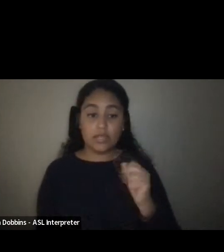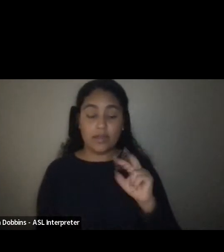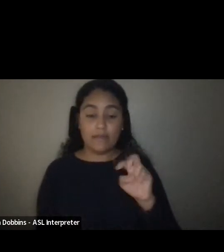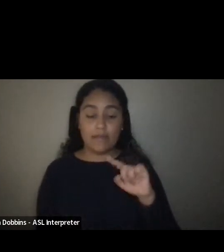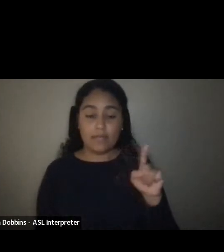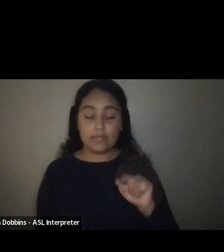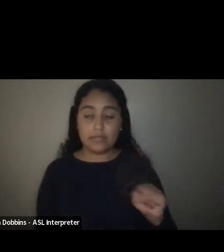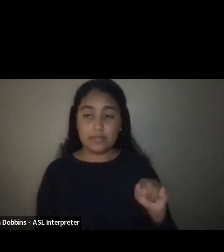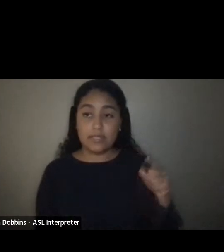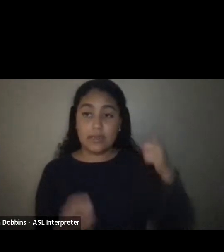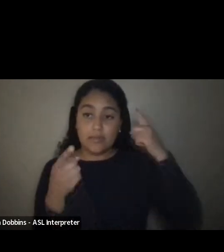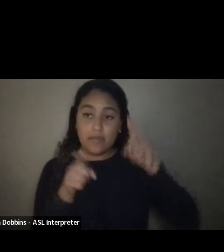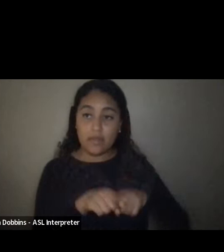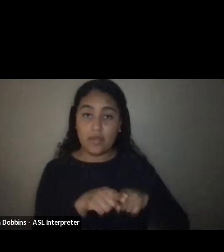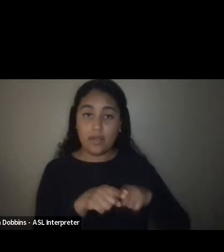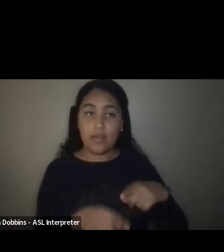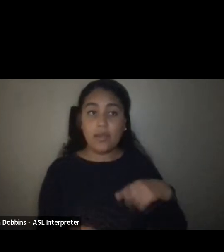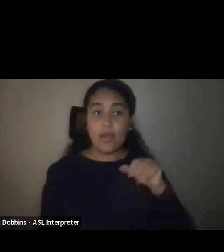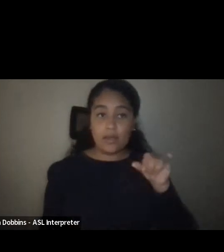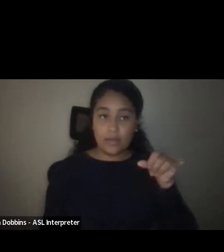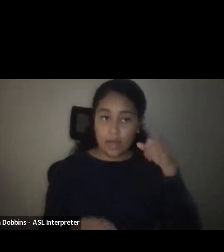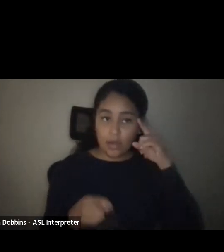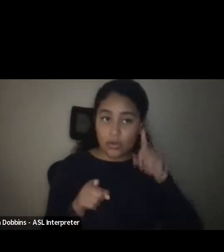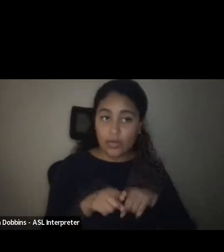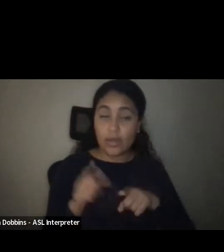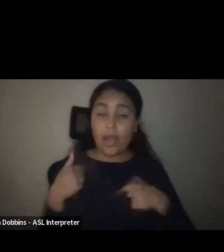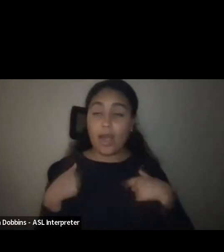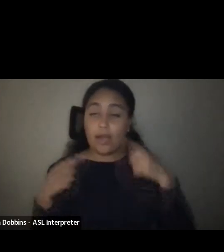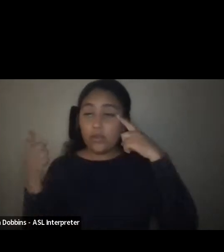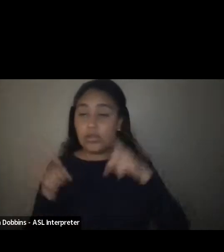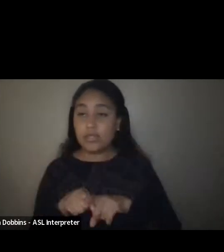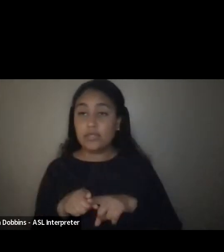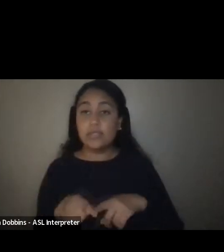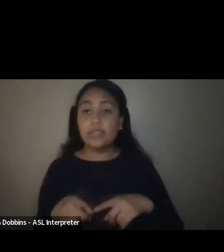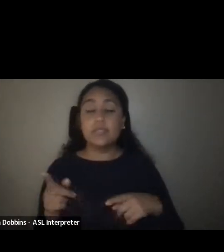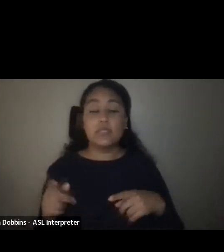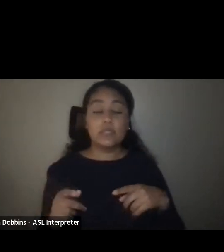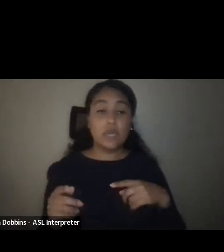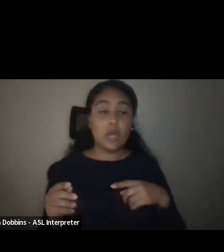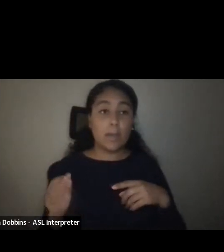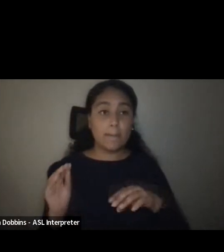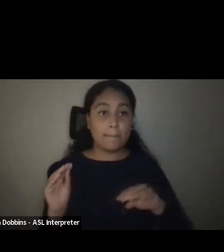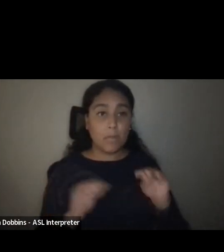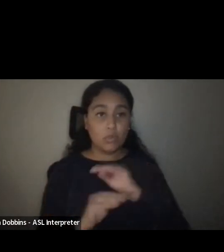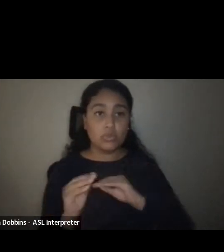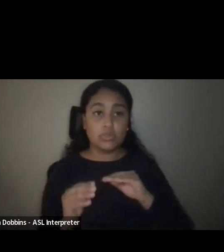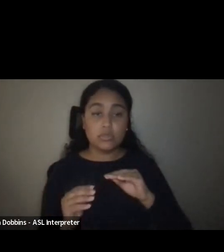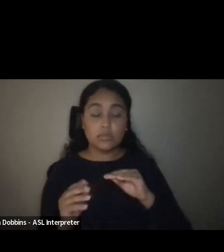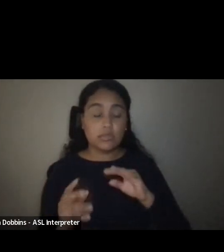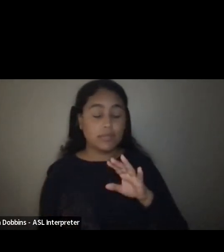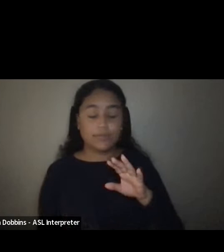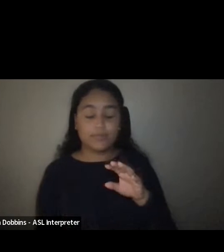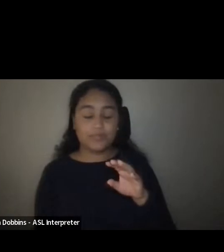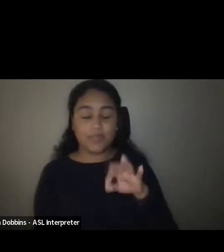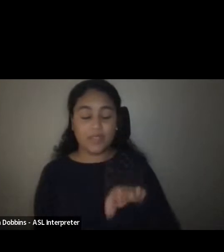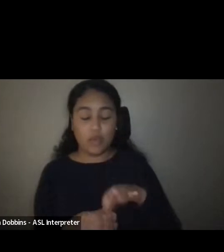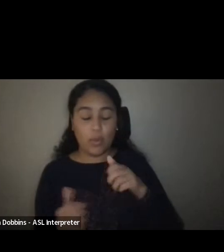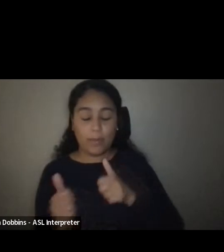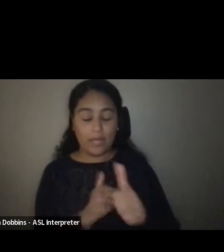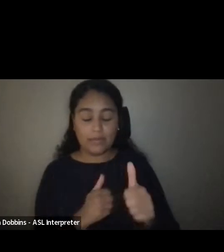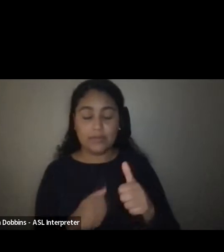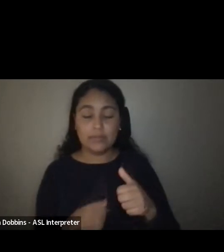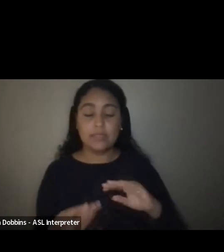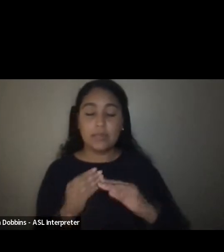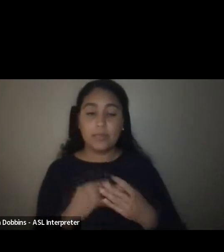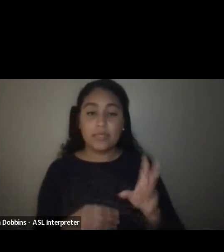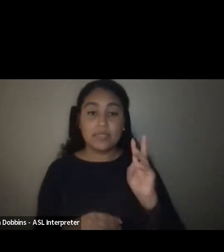Aye. trustee Griffin, Aye. and I vote aye. Motion passes. Thank you very much. Okay, item